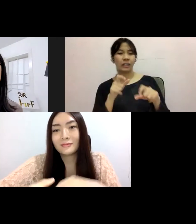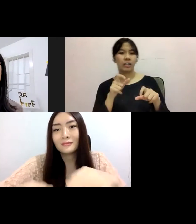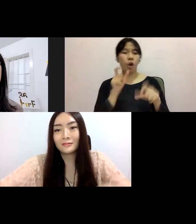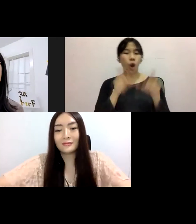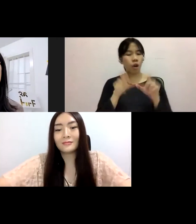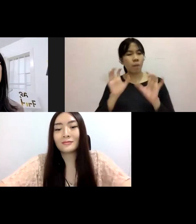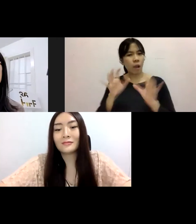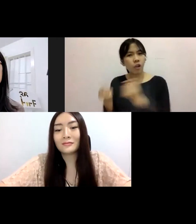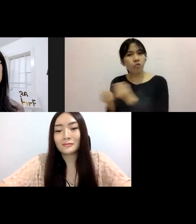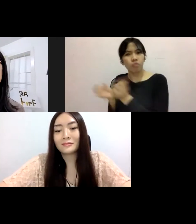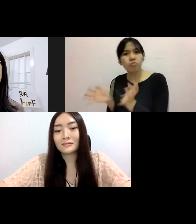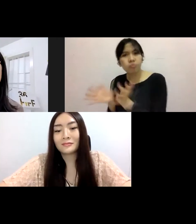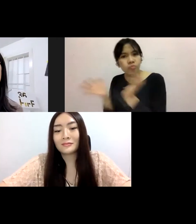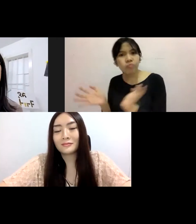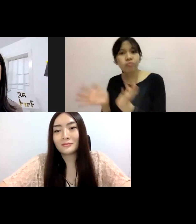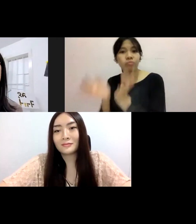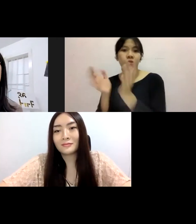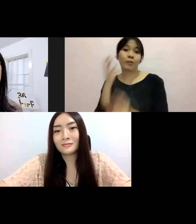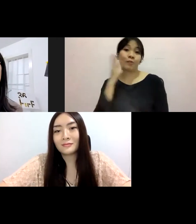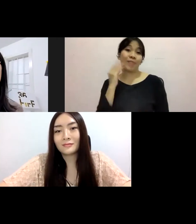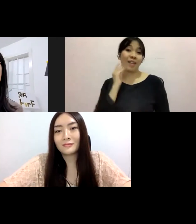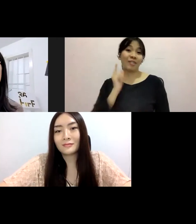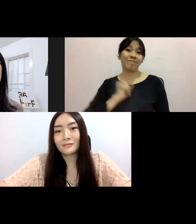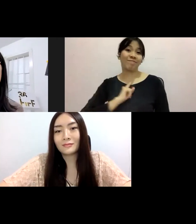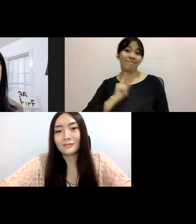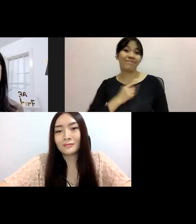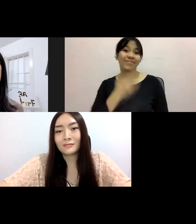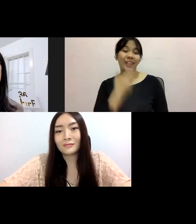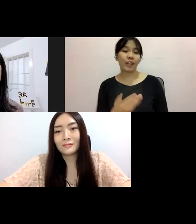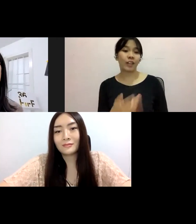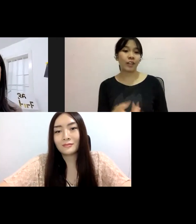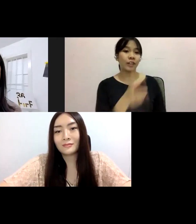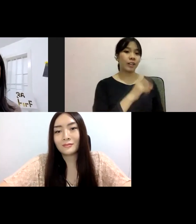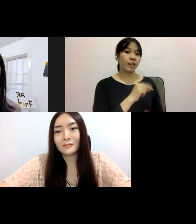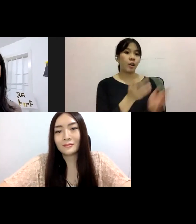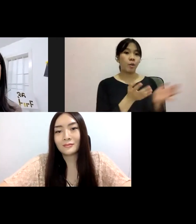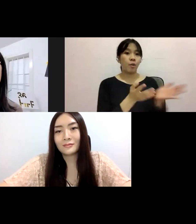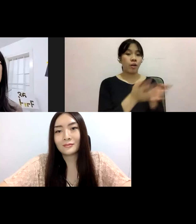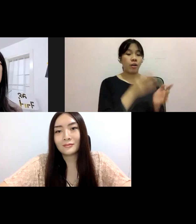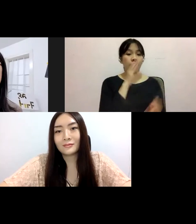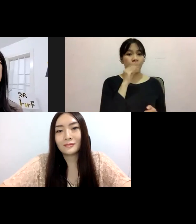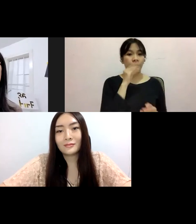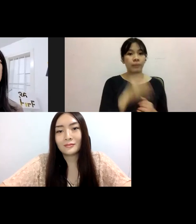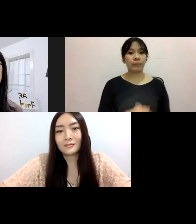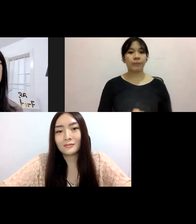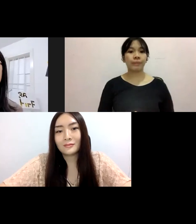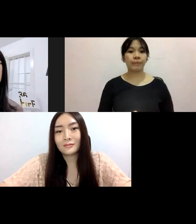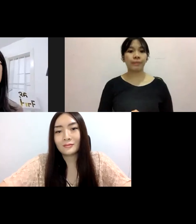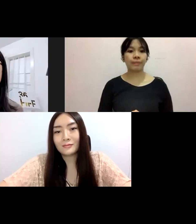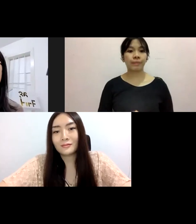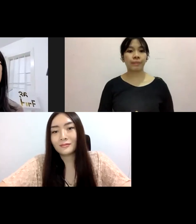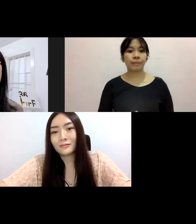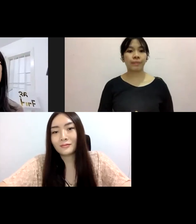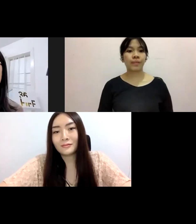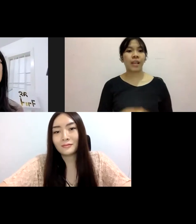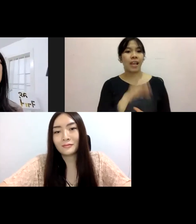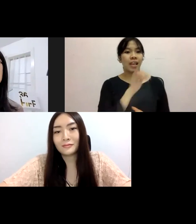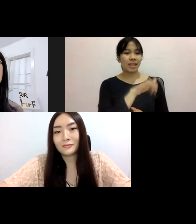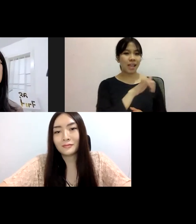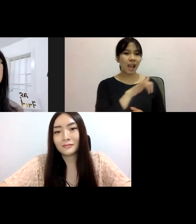It's very interesting to see that, to hear from your experience that more doors apparently open for you when the location